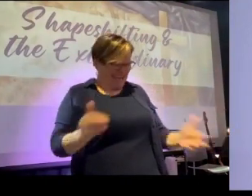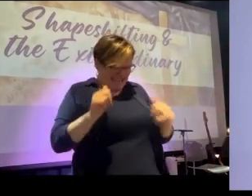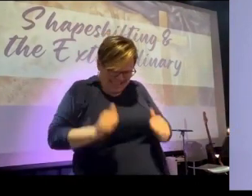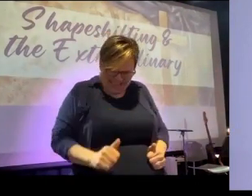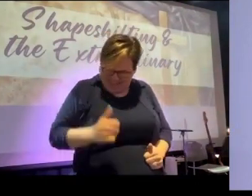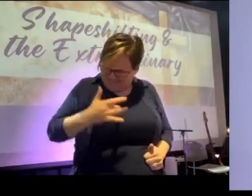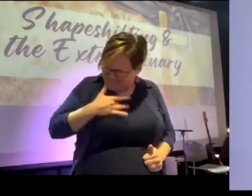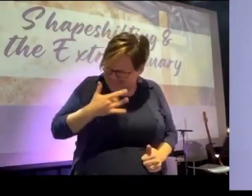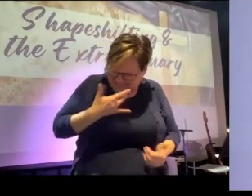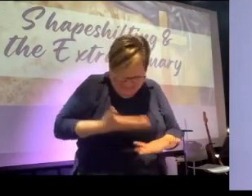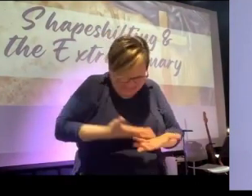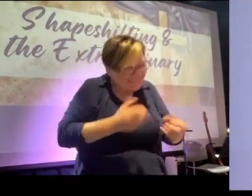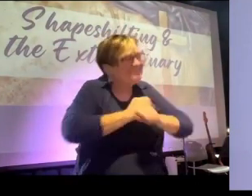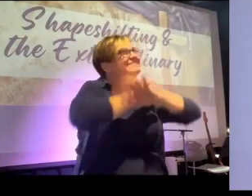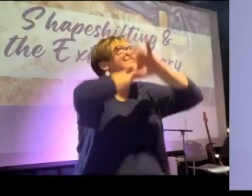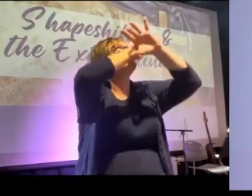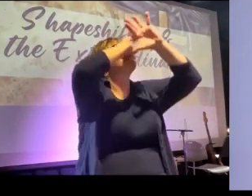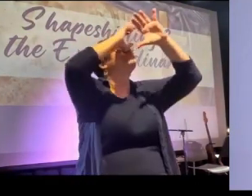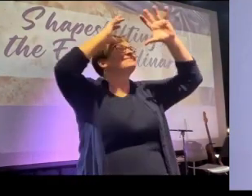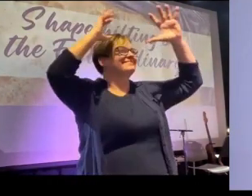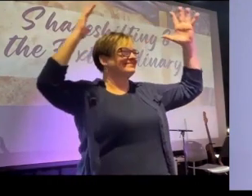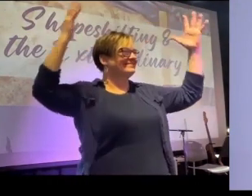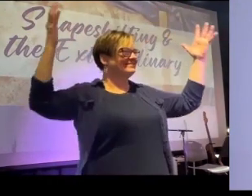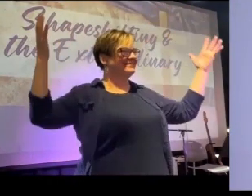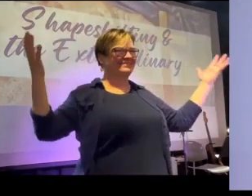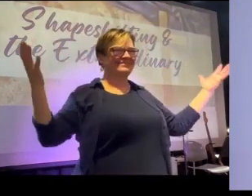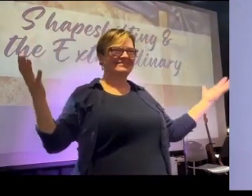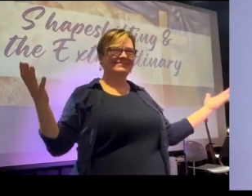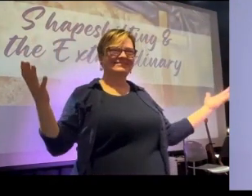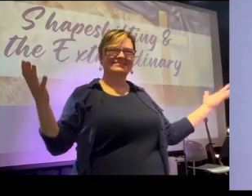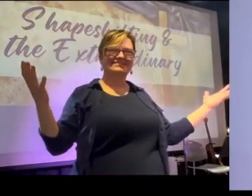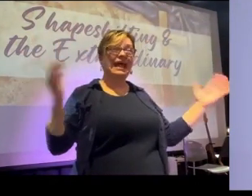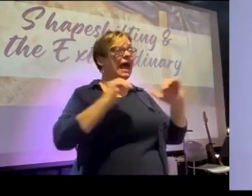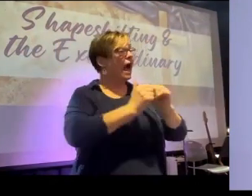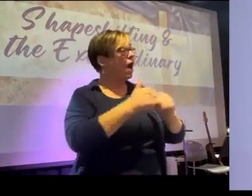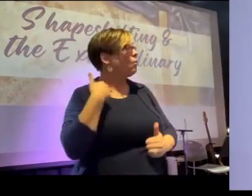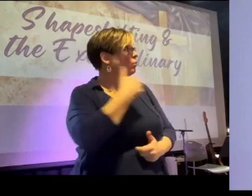You remain, as always, limited only